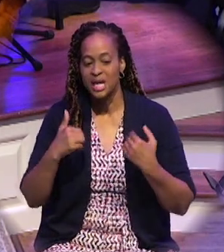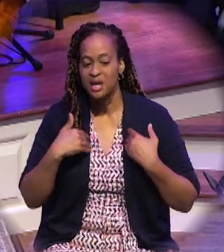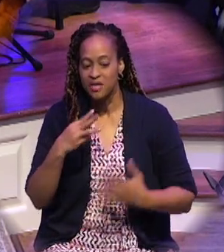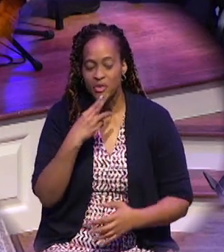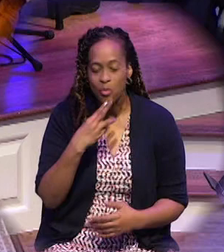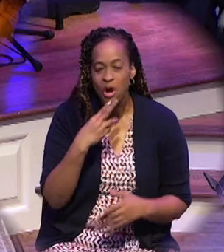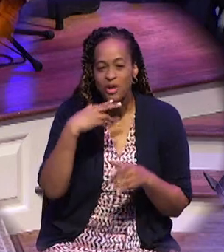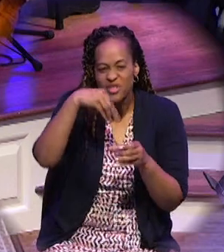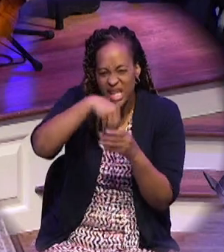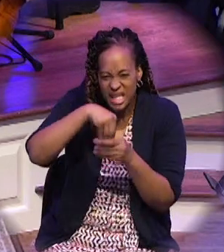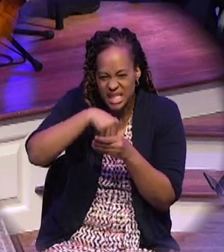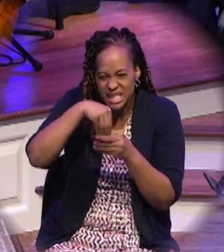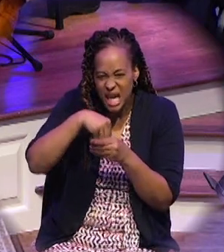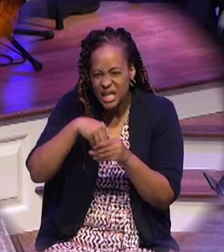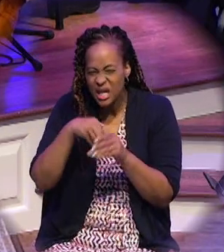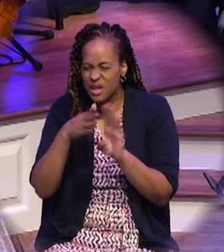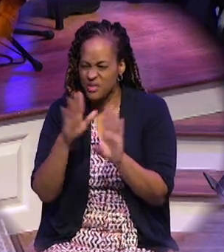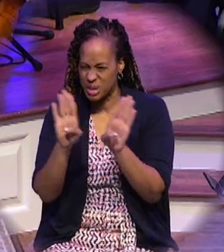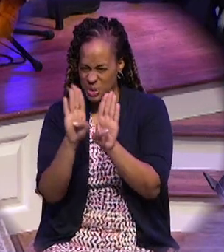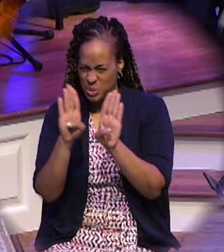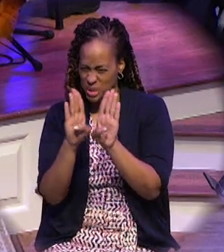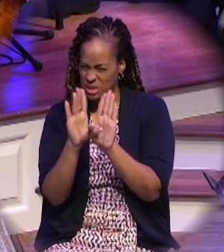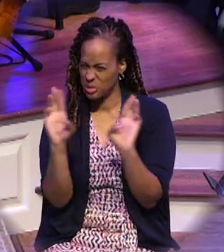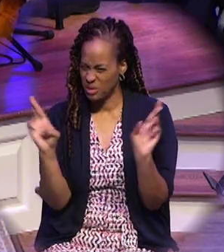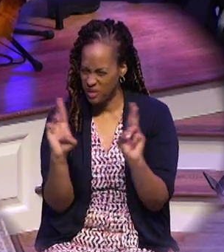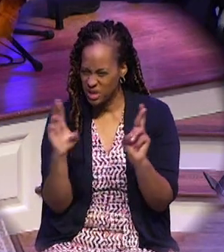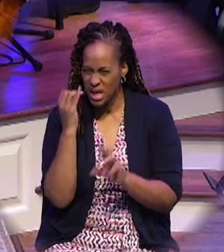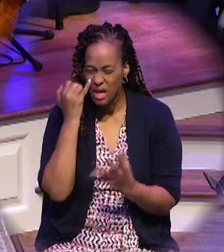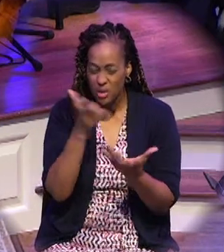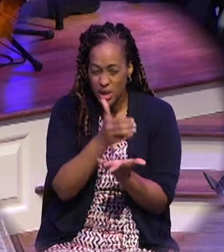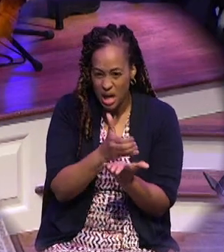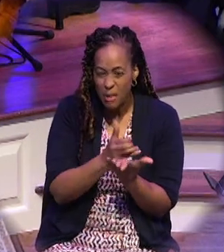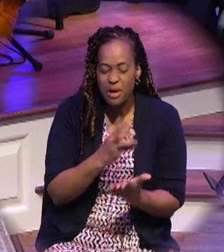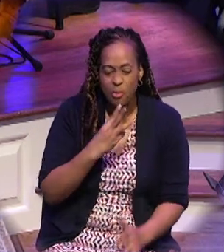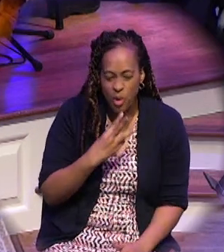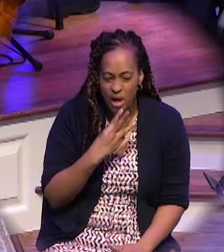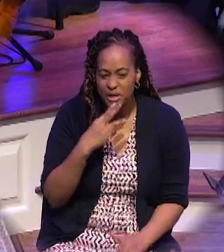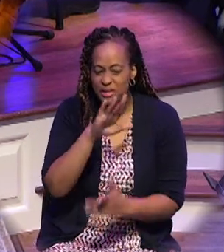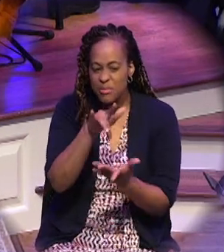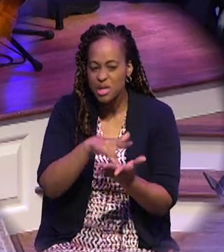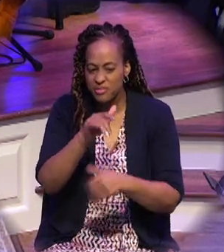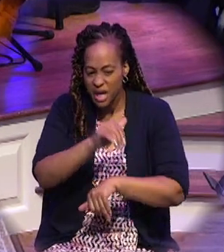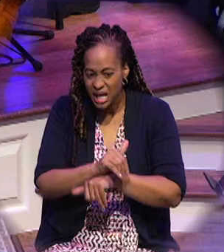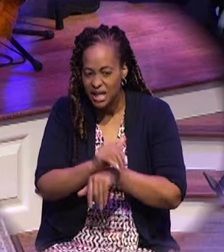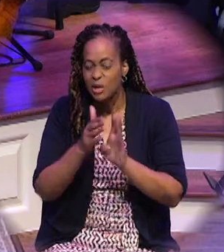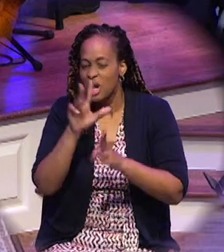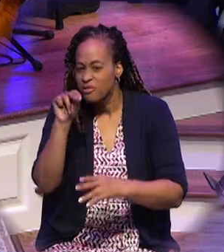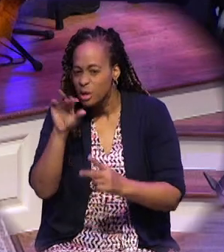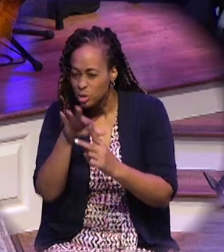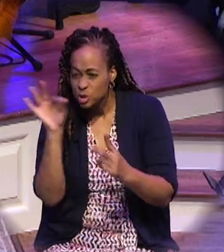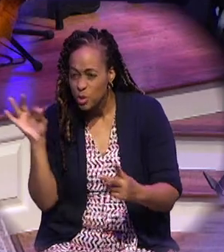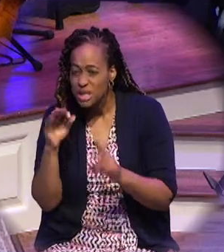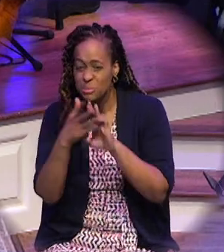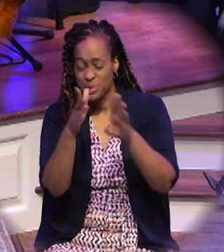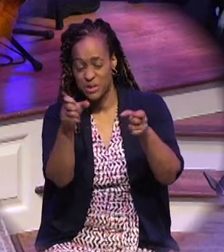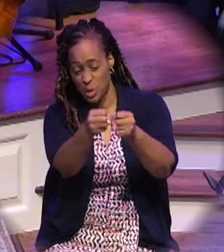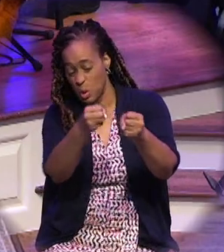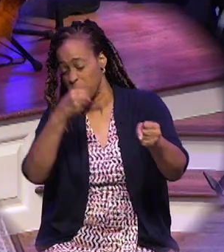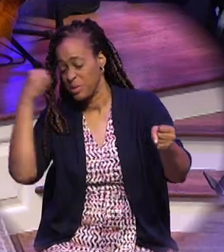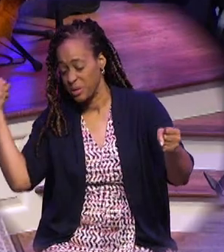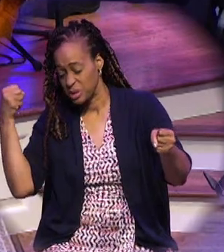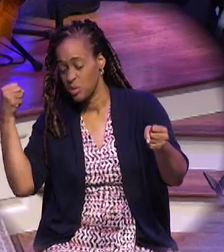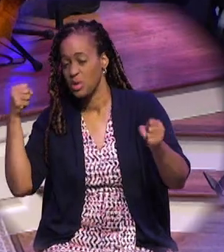on the inside of the door to this refrigerator. So if you want a cup of water in the middle of the night, you have no choice but to open the